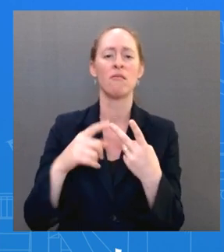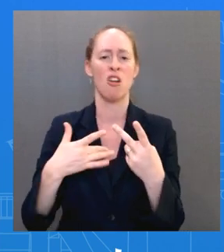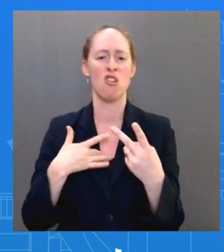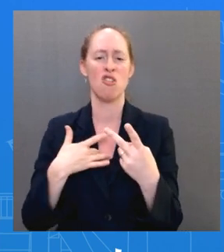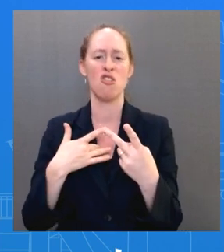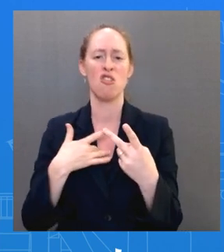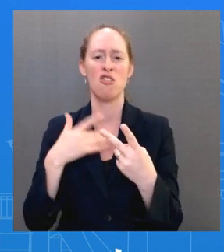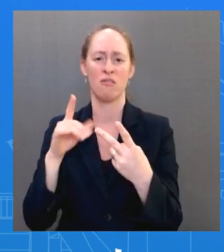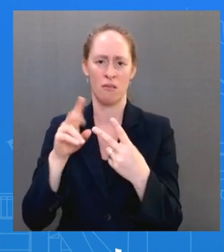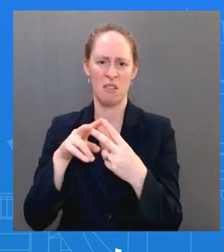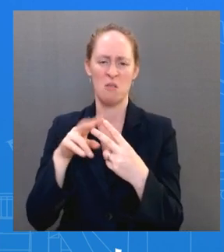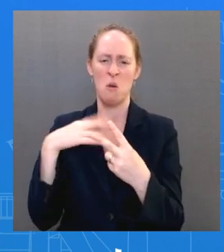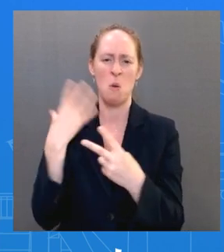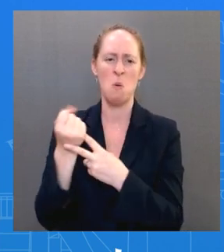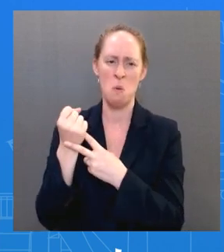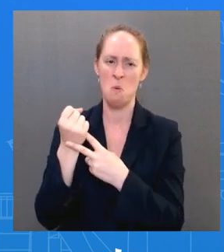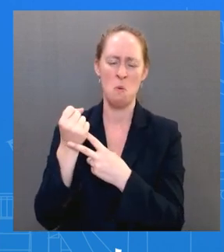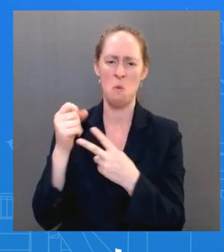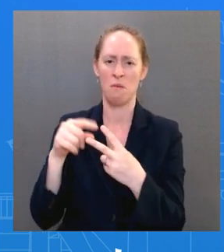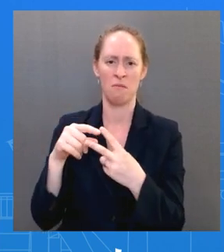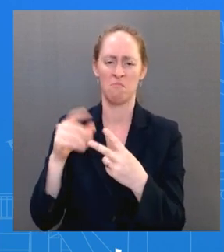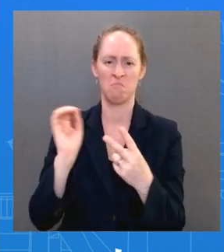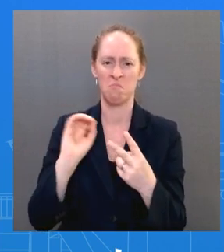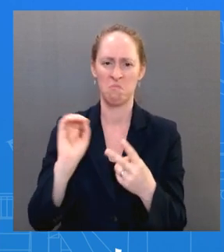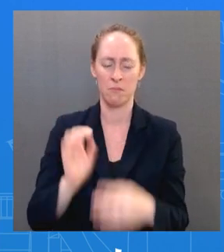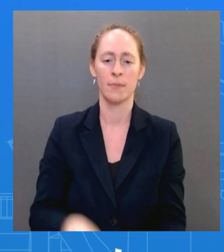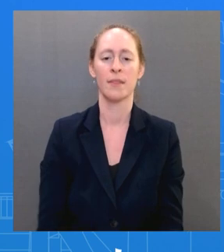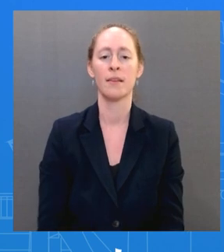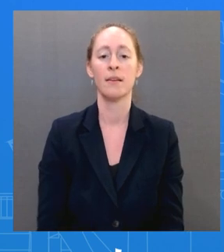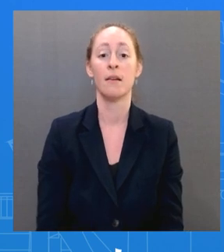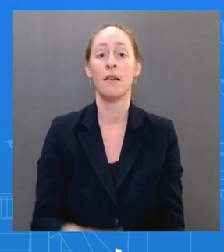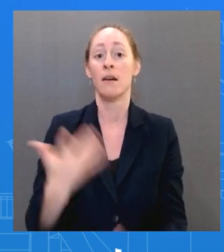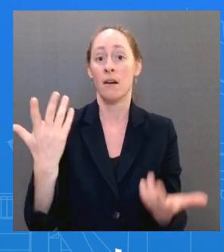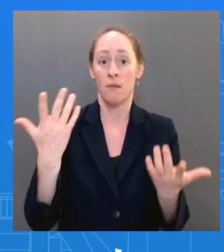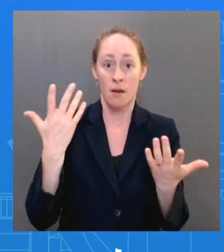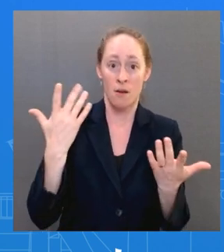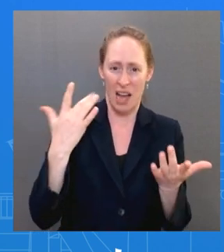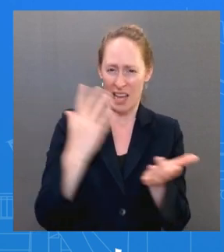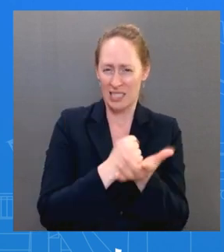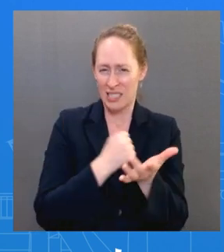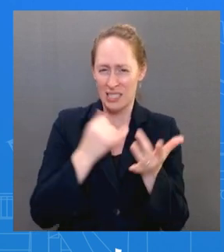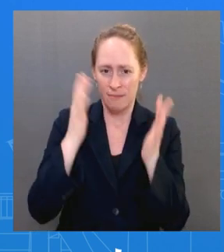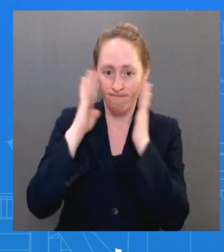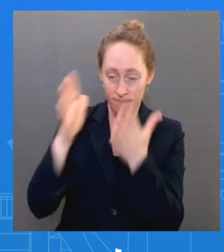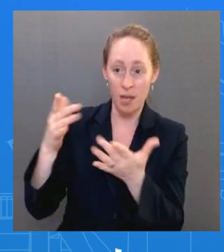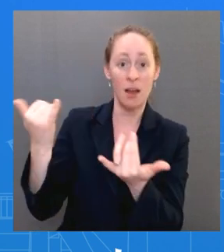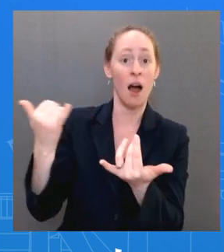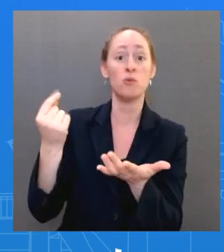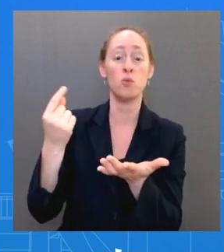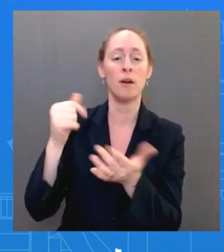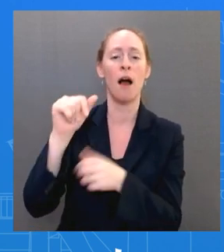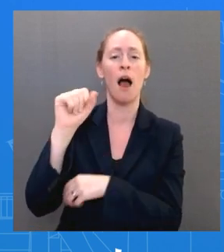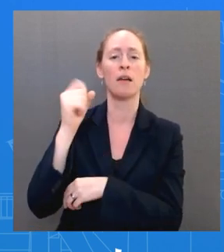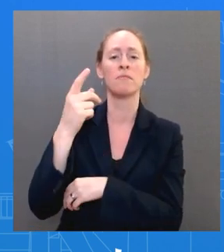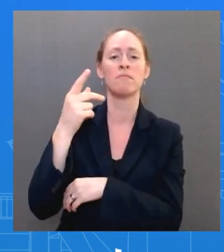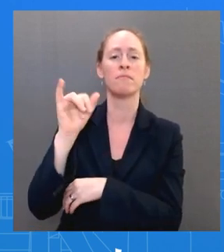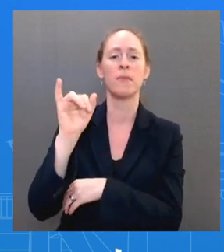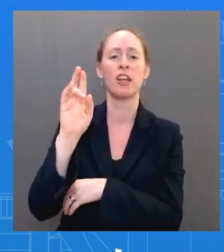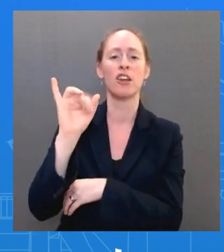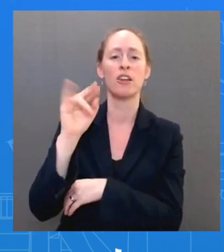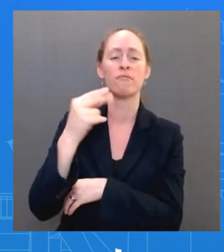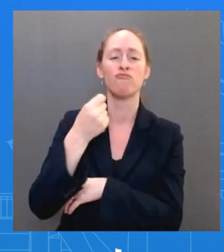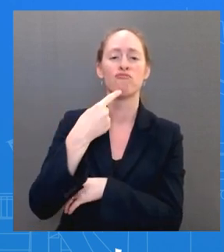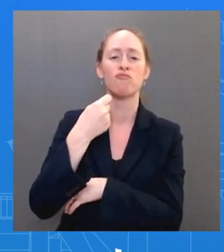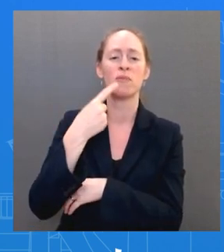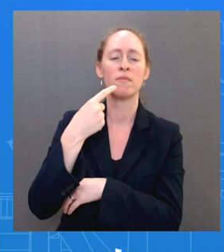alternative type of blood thinner. As I stated previously, the president is fully vaccinated and twice boosted, so I anticipate that he